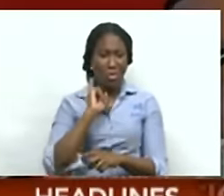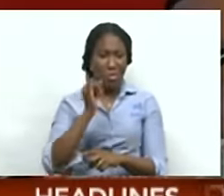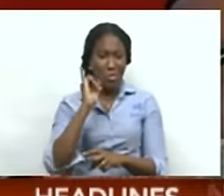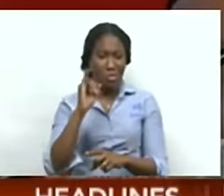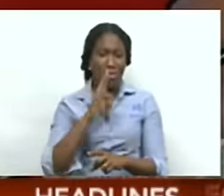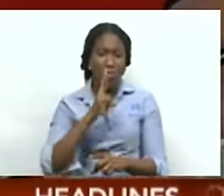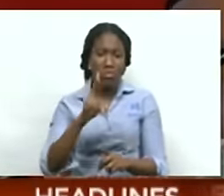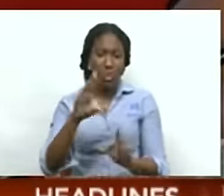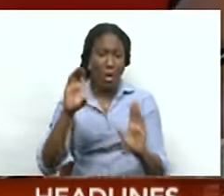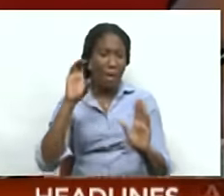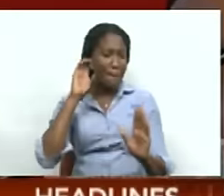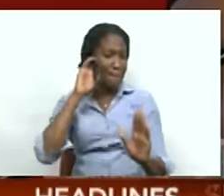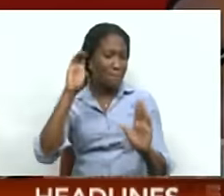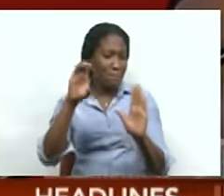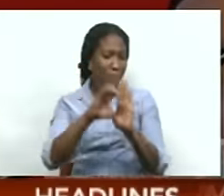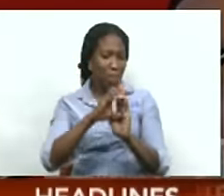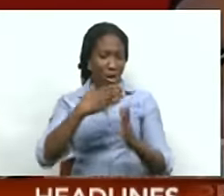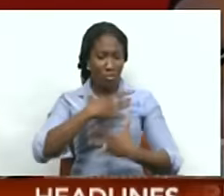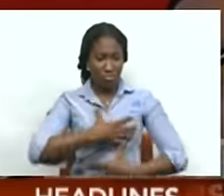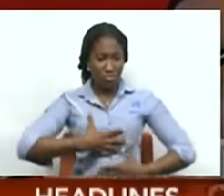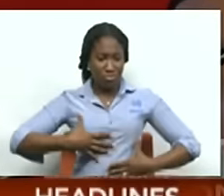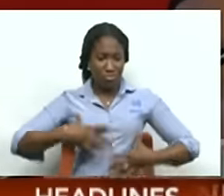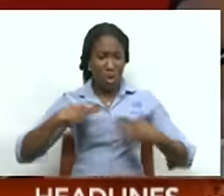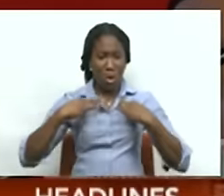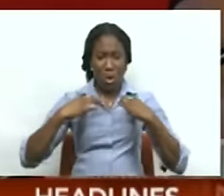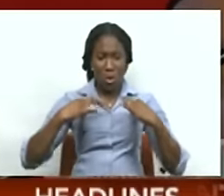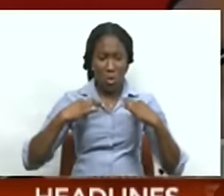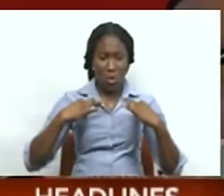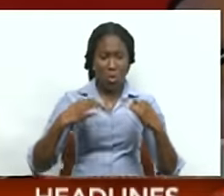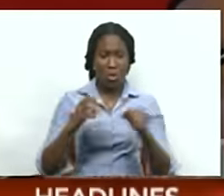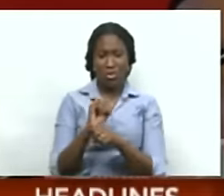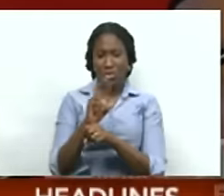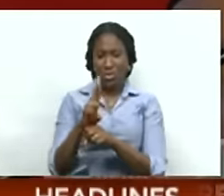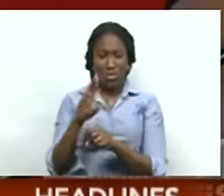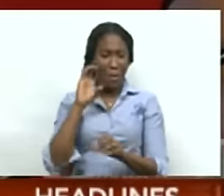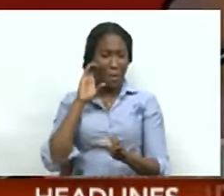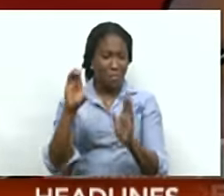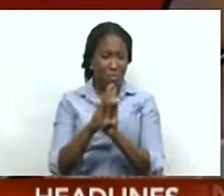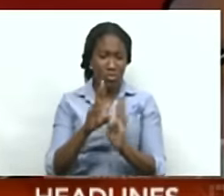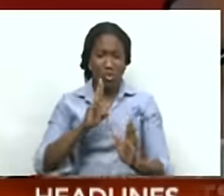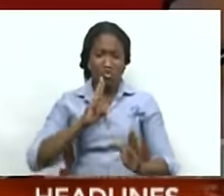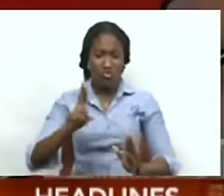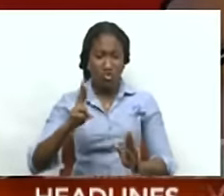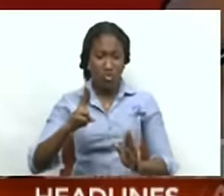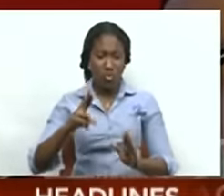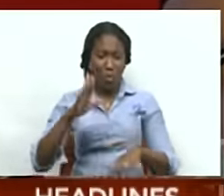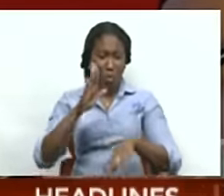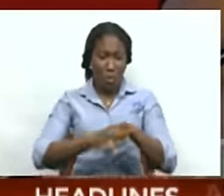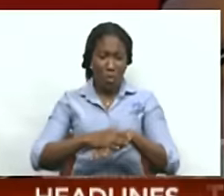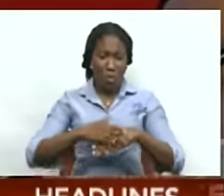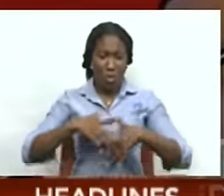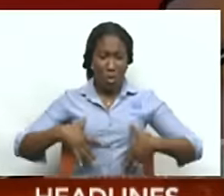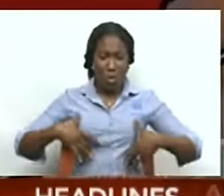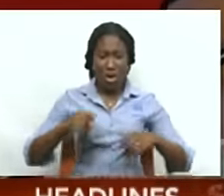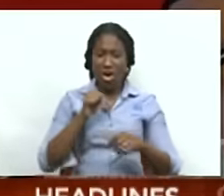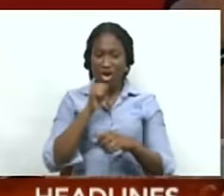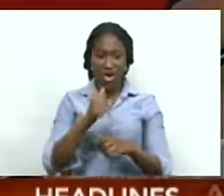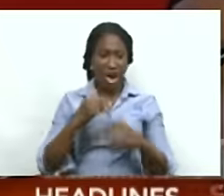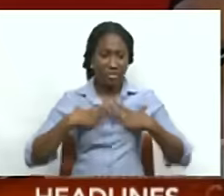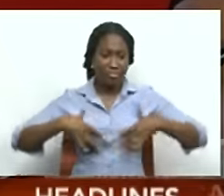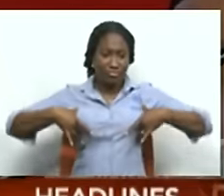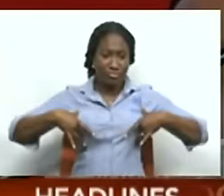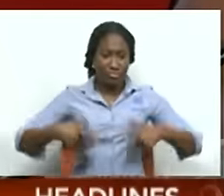of any signage or pictures or whatever on your clothing. No swimwear, no sheer clothing, no